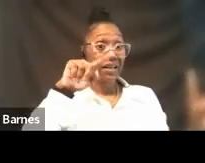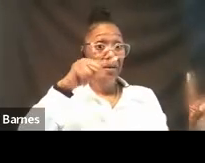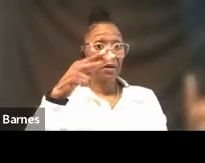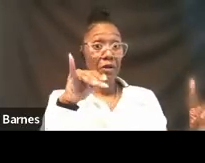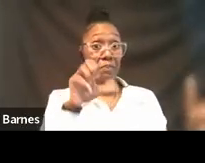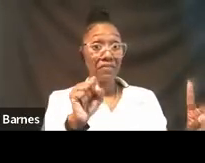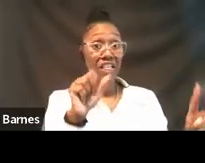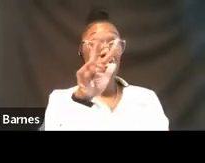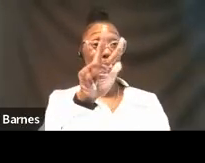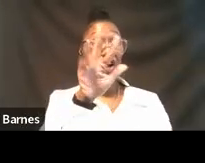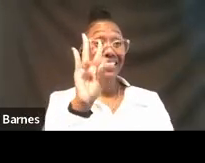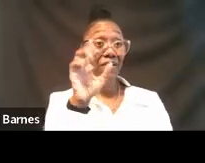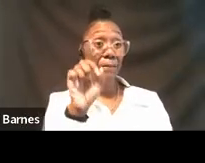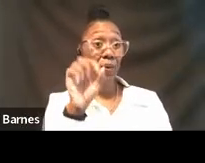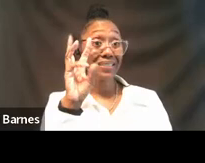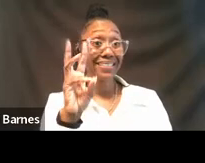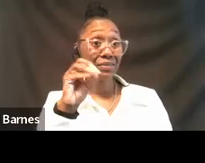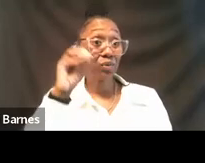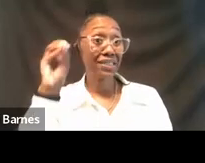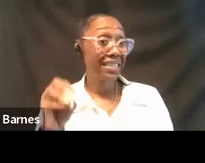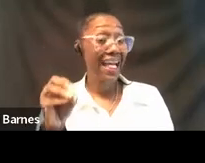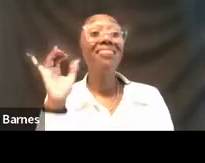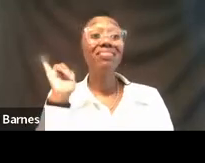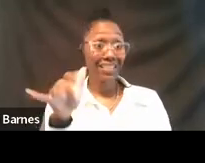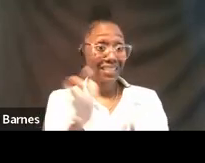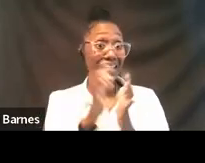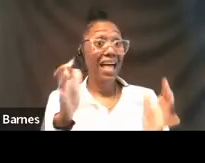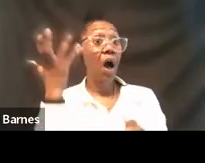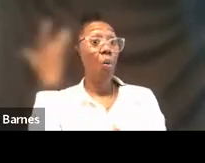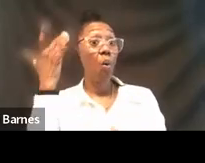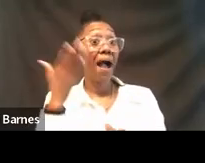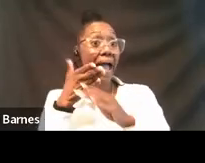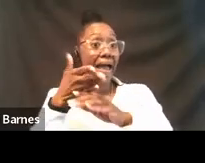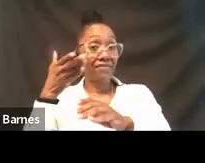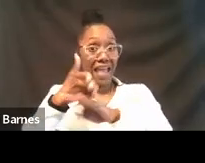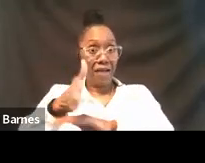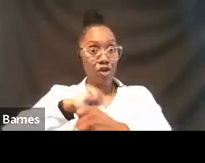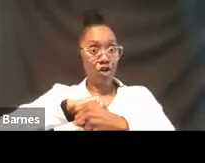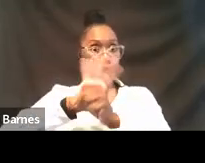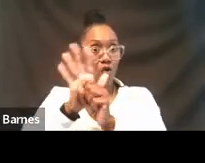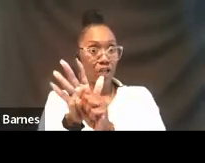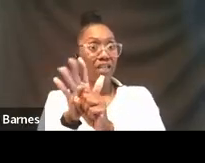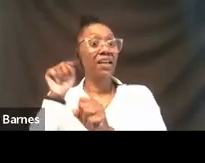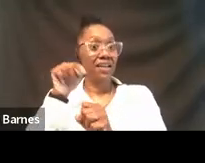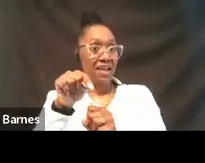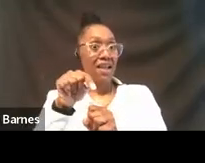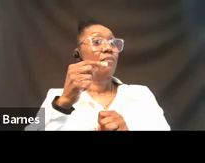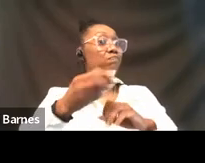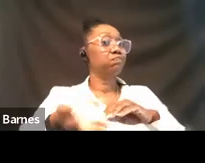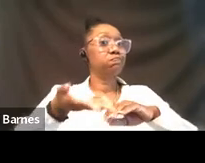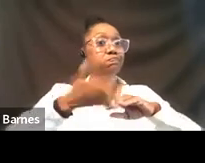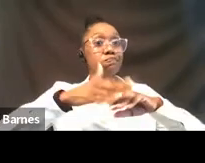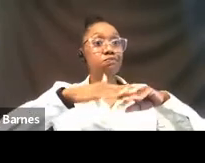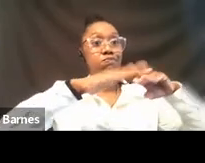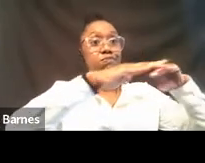That's a lot. And it increased after the pandemic. However, we don't have access to those numbers yet, so we don't really know how those numbers